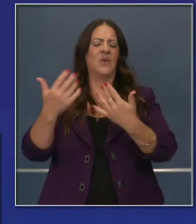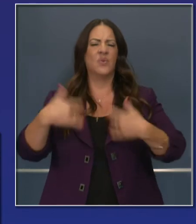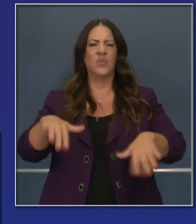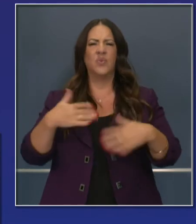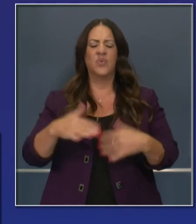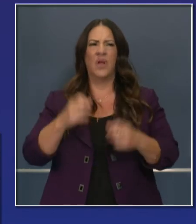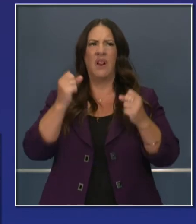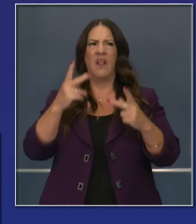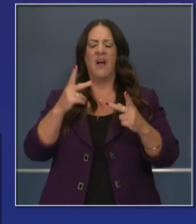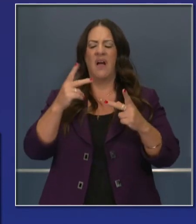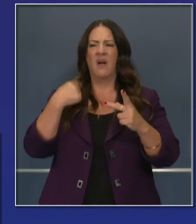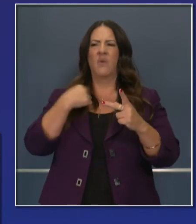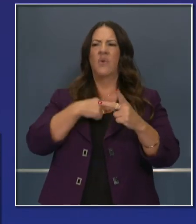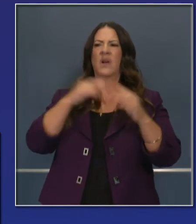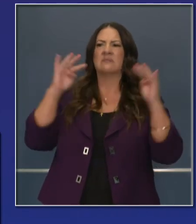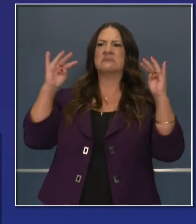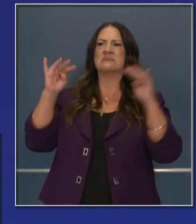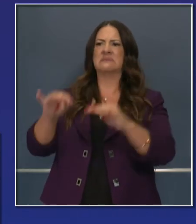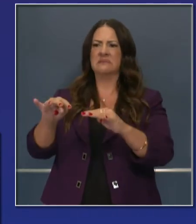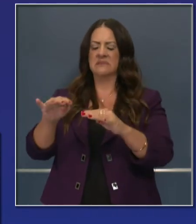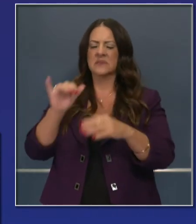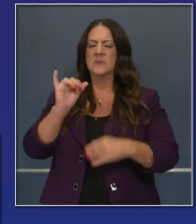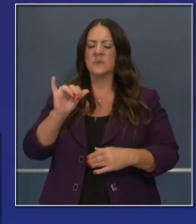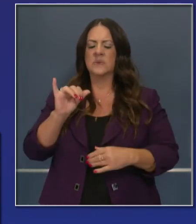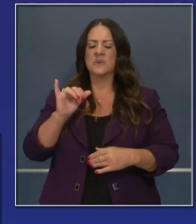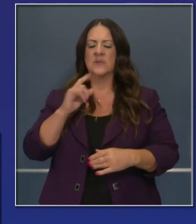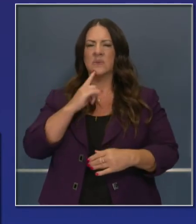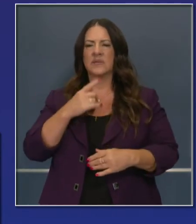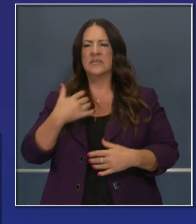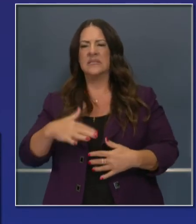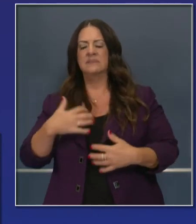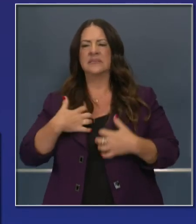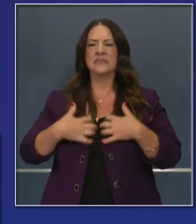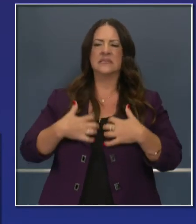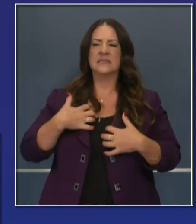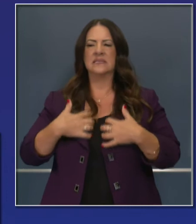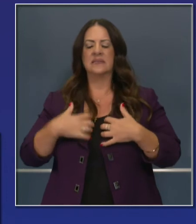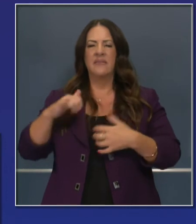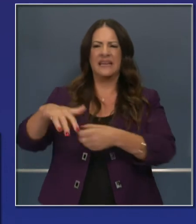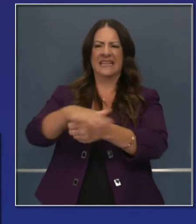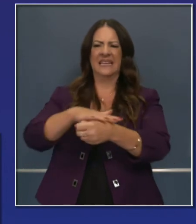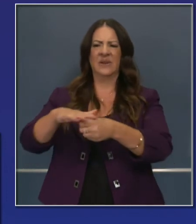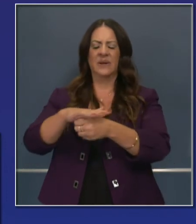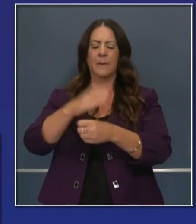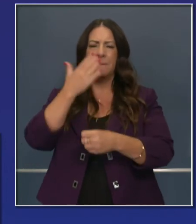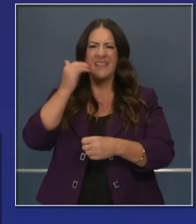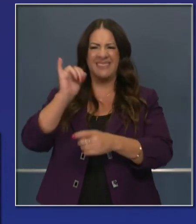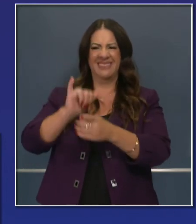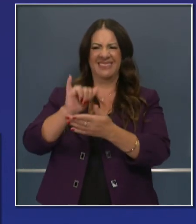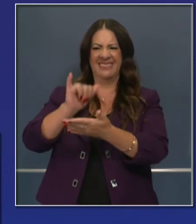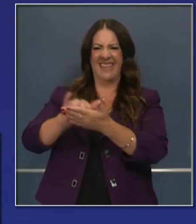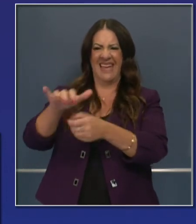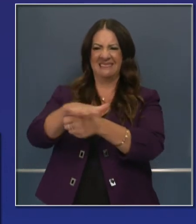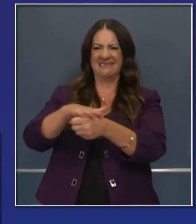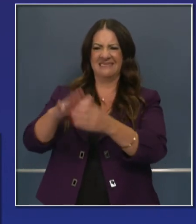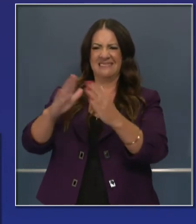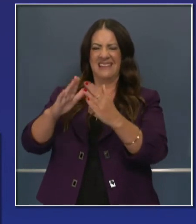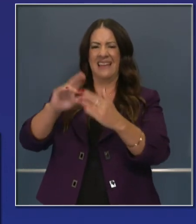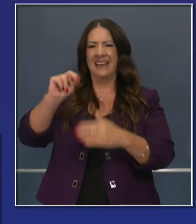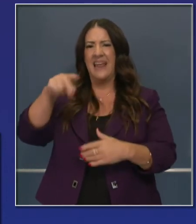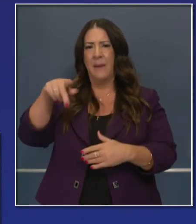attention, appropriately so, a lot of consternation in and around that region that has been hit over and over and